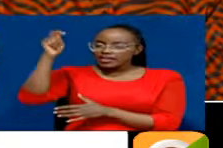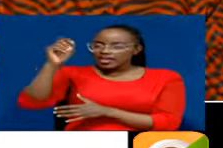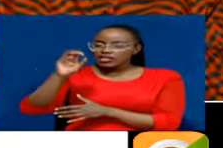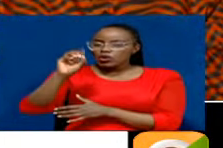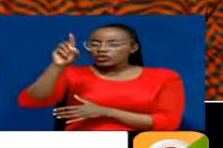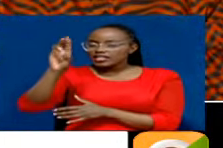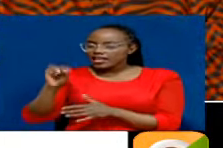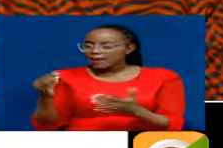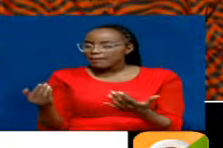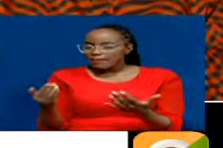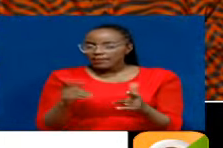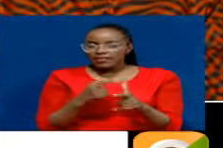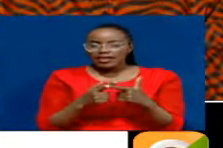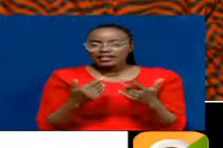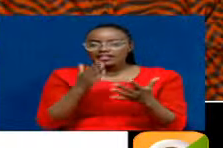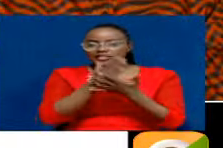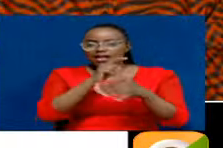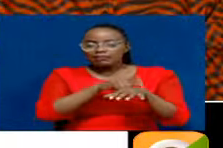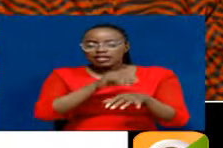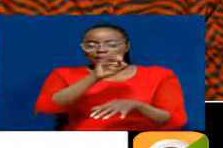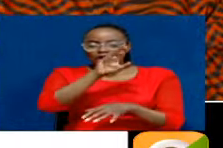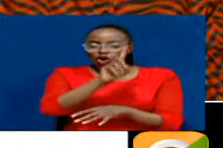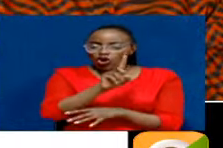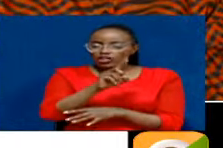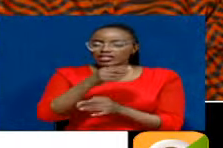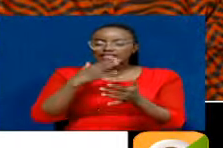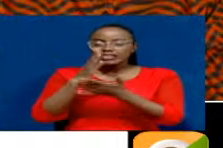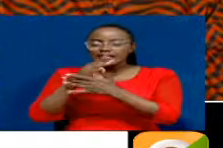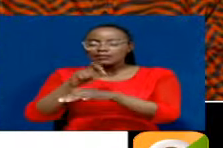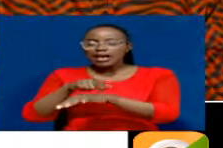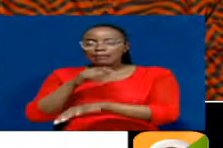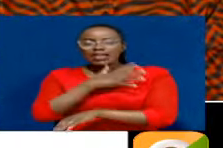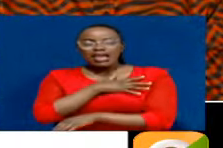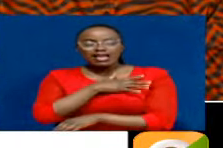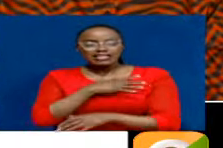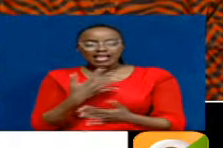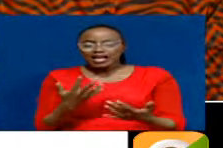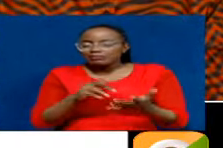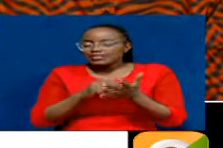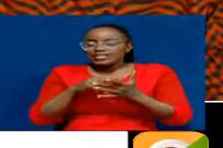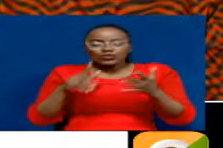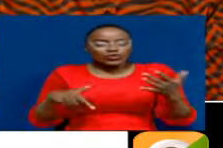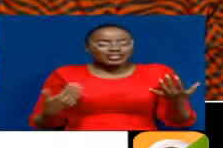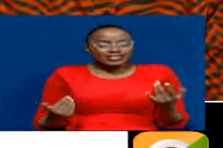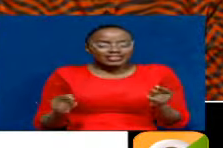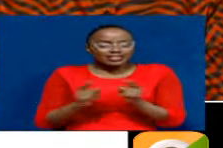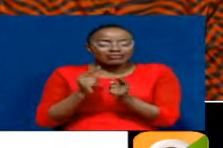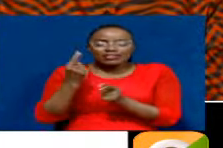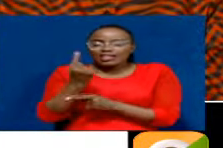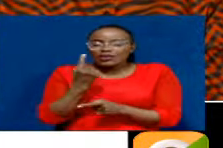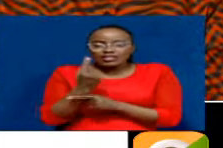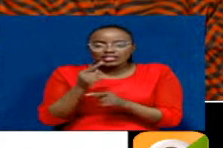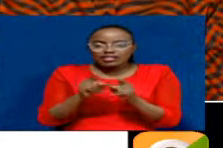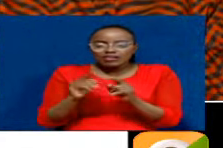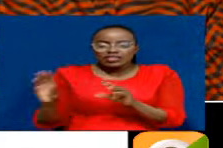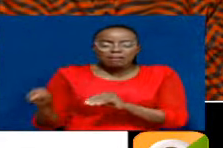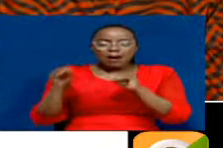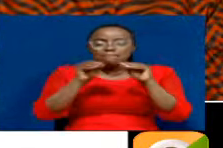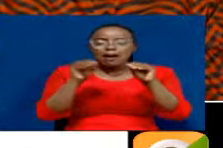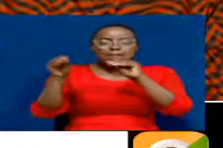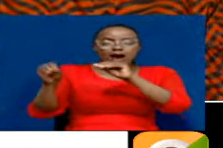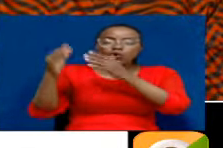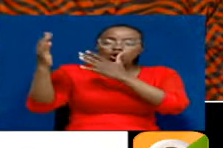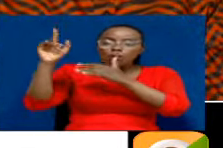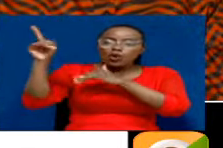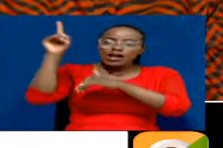ODM Kenya, ODM, and sometimes CORE, sometimes NASA. So it is like the Rolling Stones of Kitimikai, and we